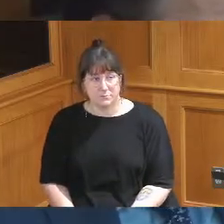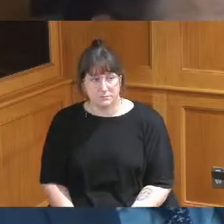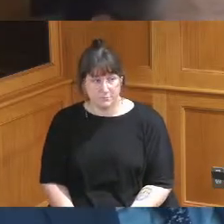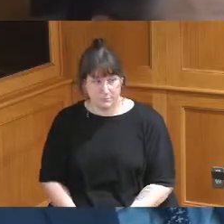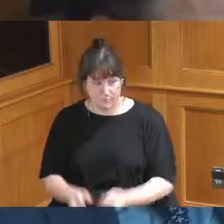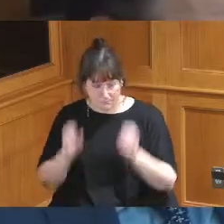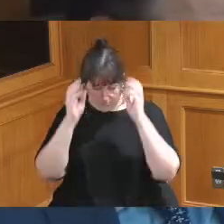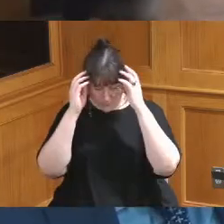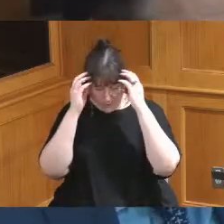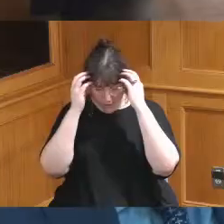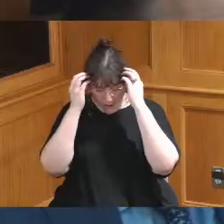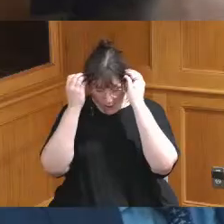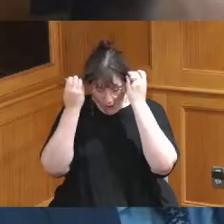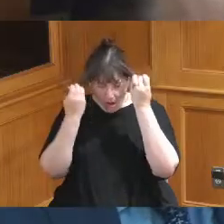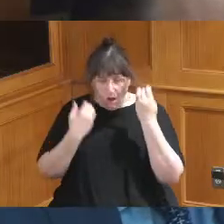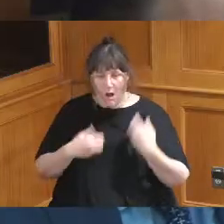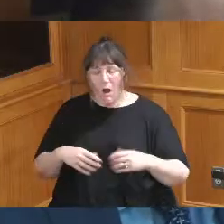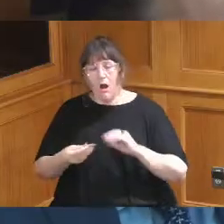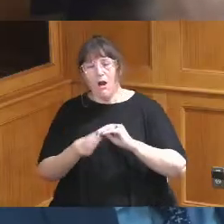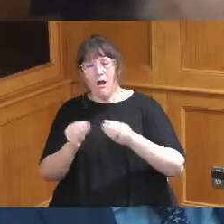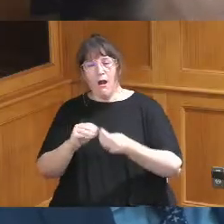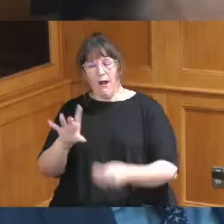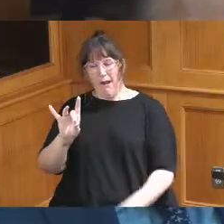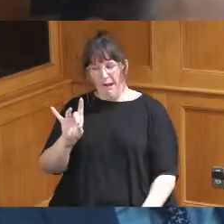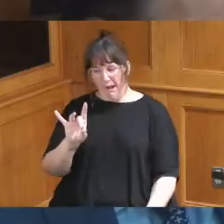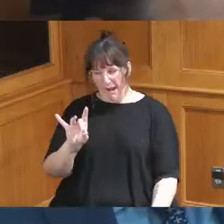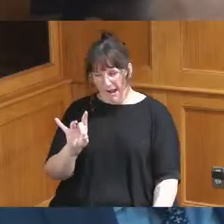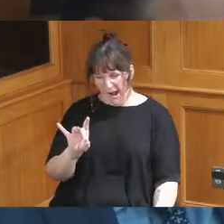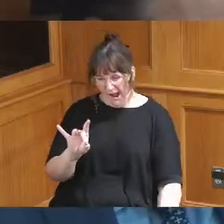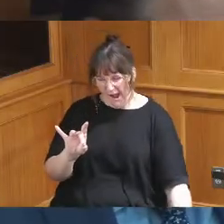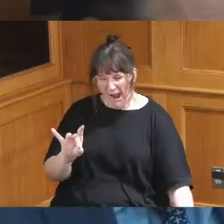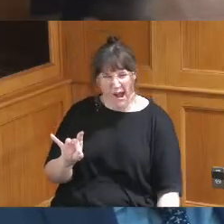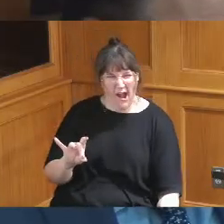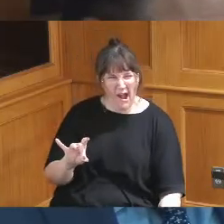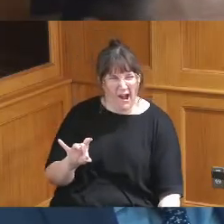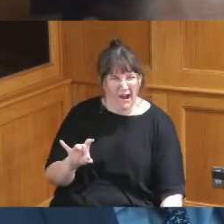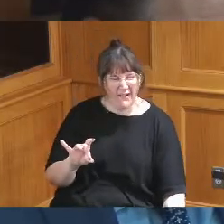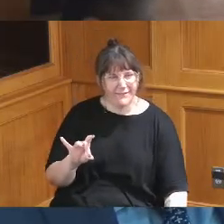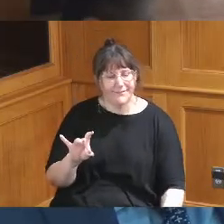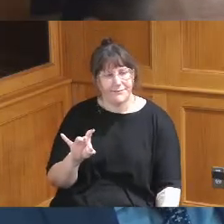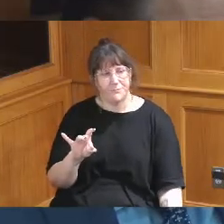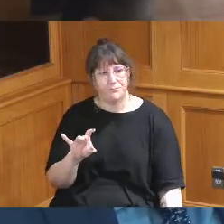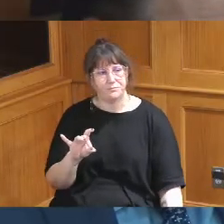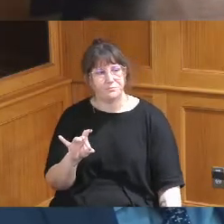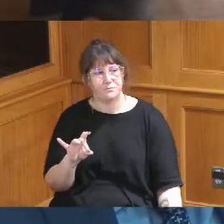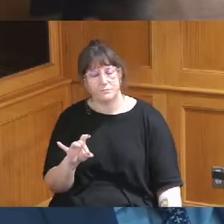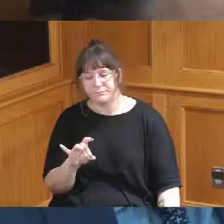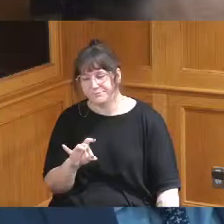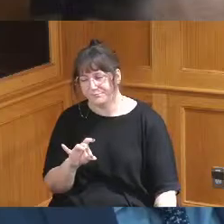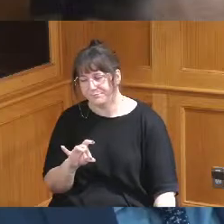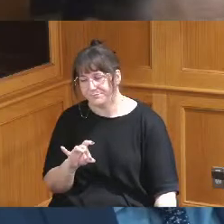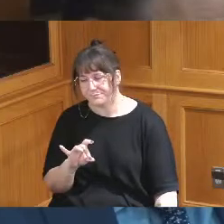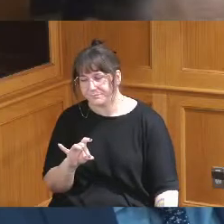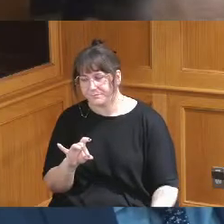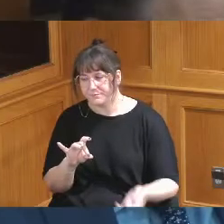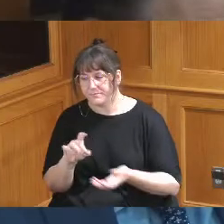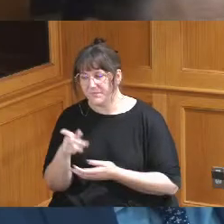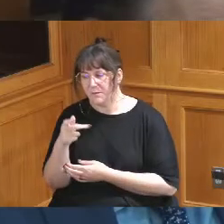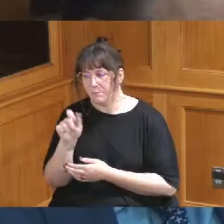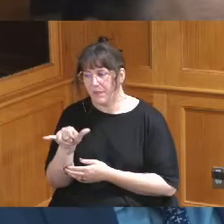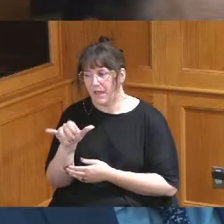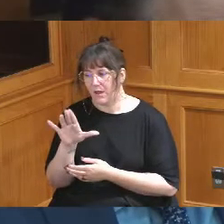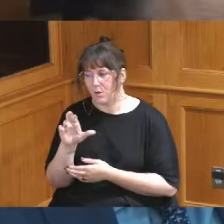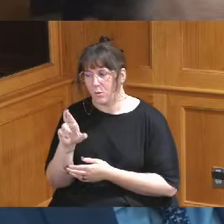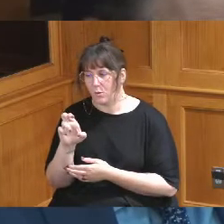item number 8, which I will support. This is another item at Paycor